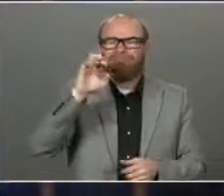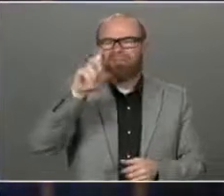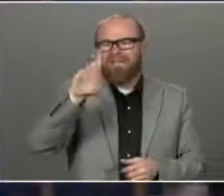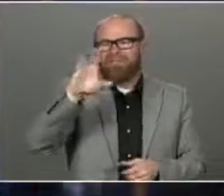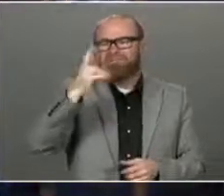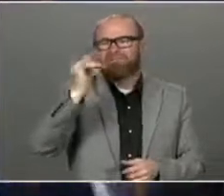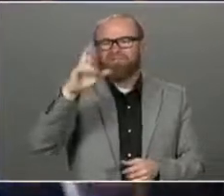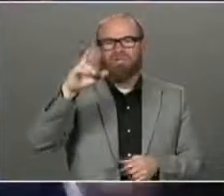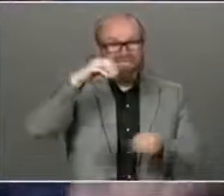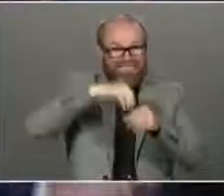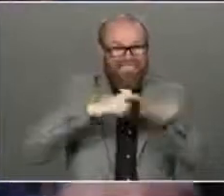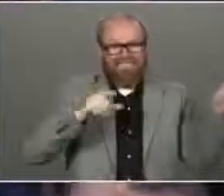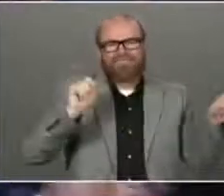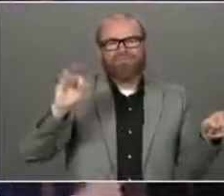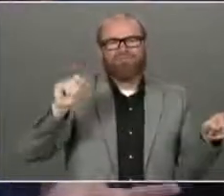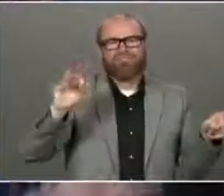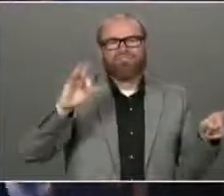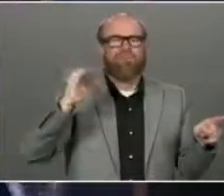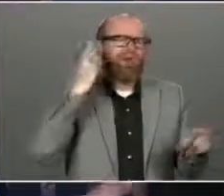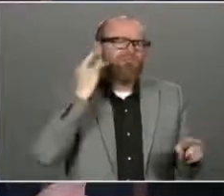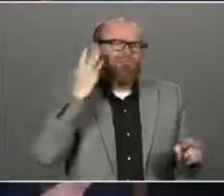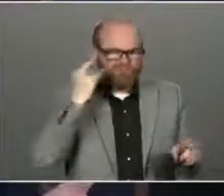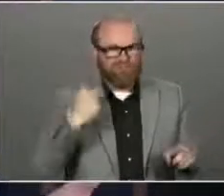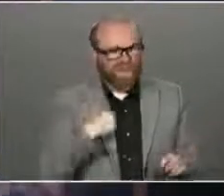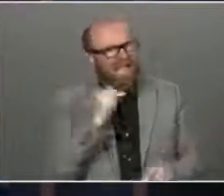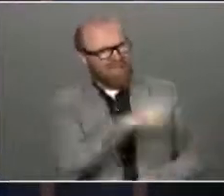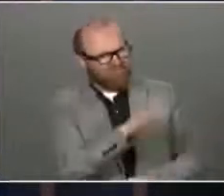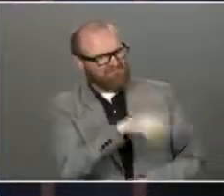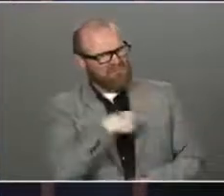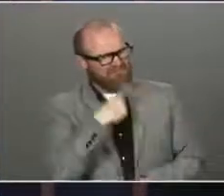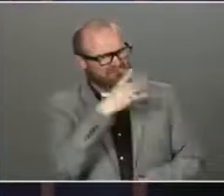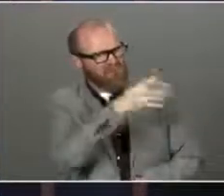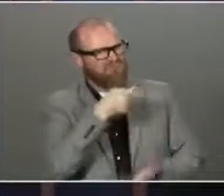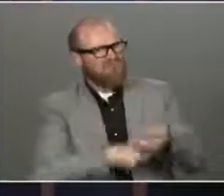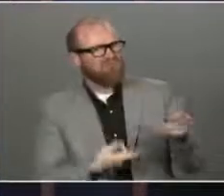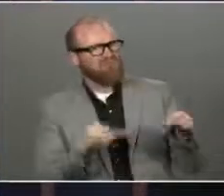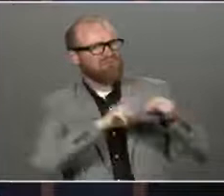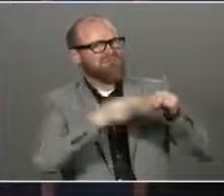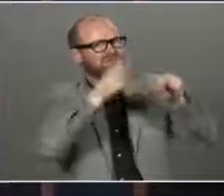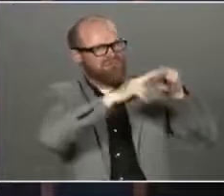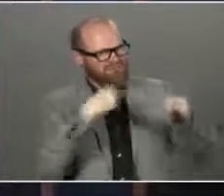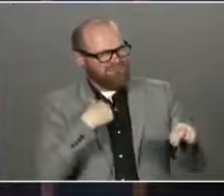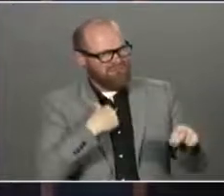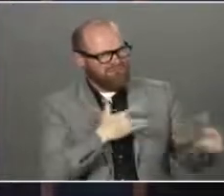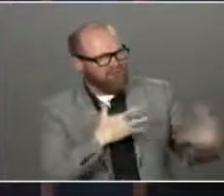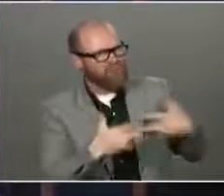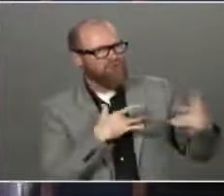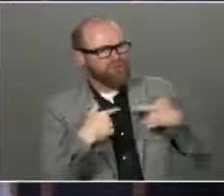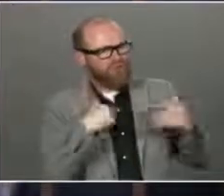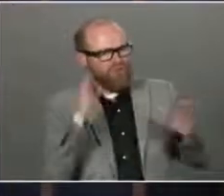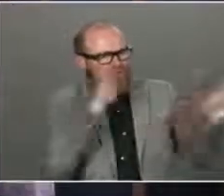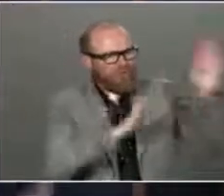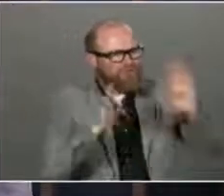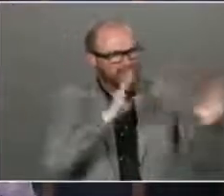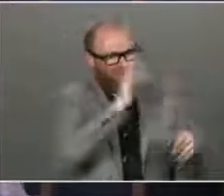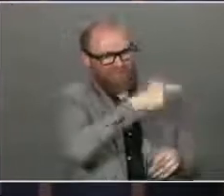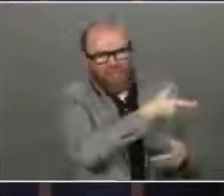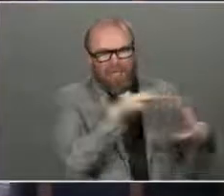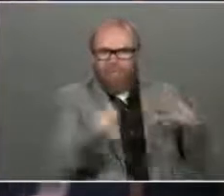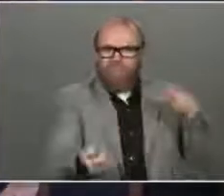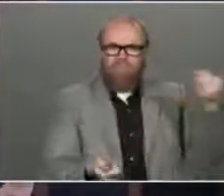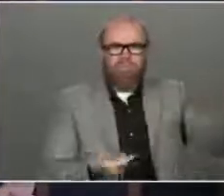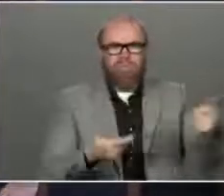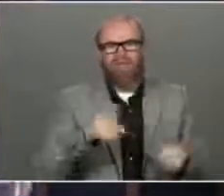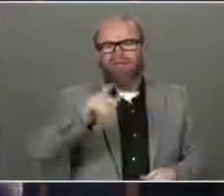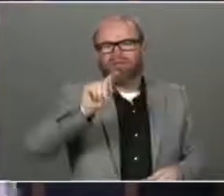last year, and I asked specifically about inflation. And I said, I'm really worried about inflation. You can't keep pumping trillions of dollars. This